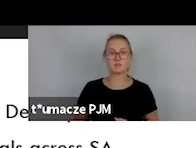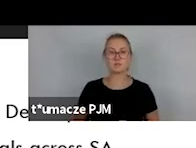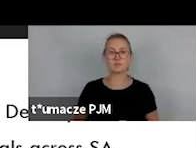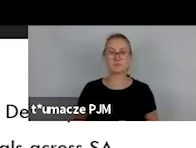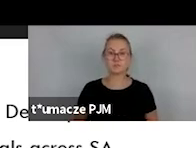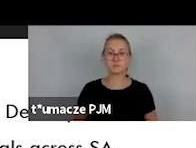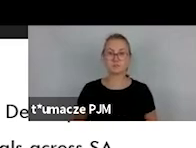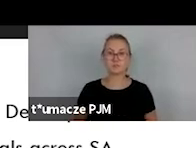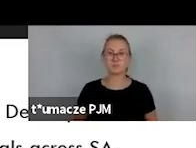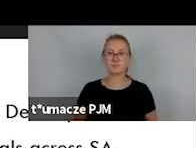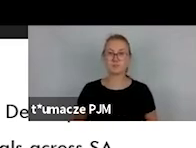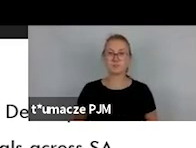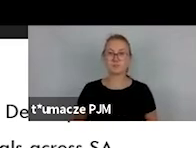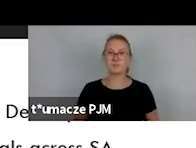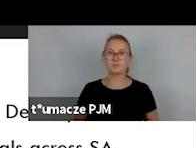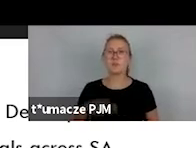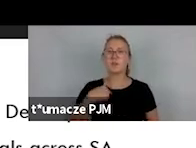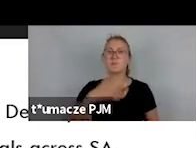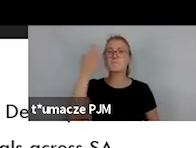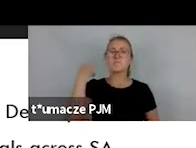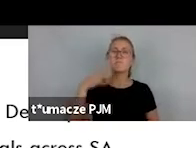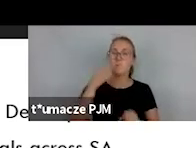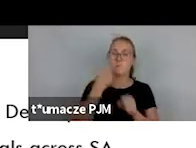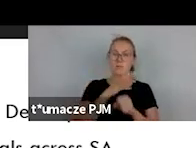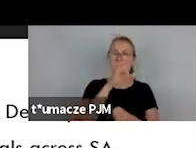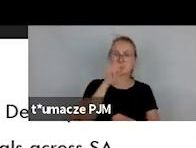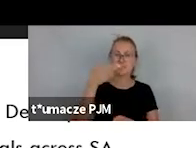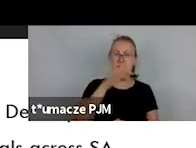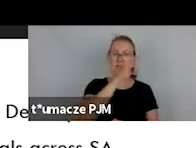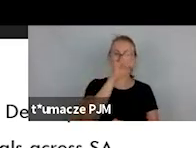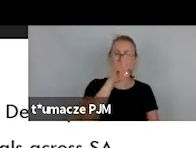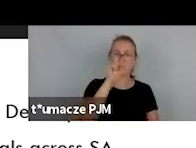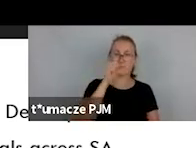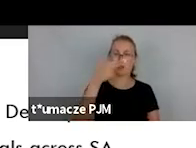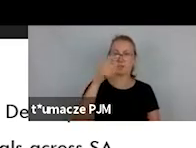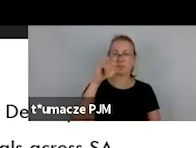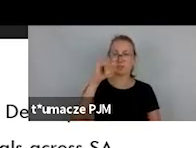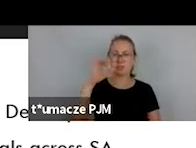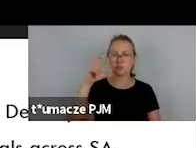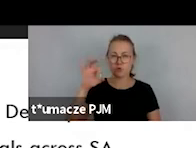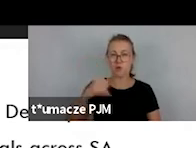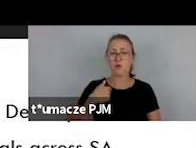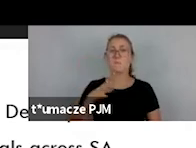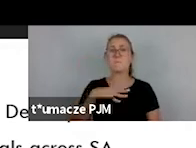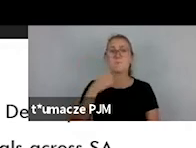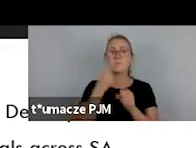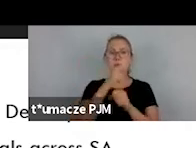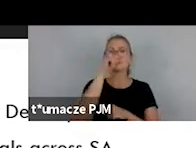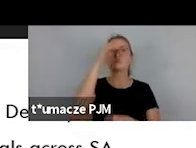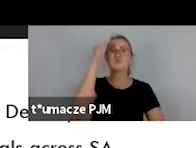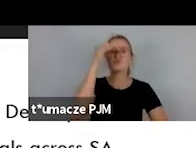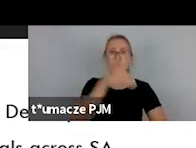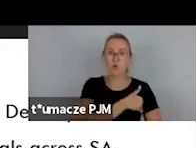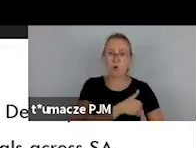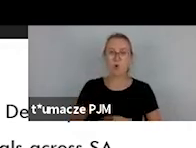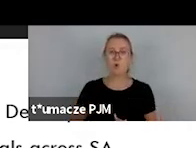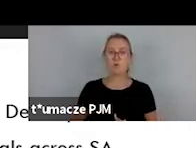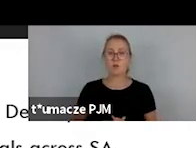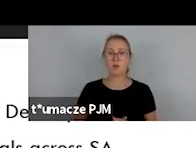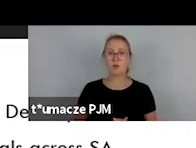And we asked them to change their environment, but we didn't do anything with the people who had the power to change that environment. And